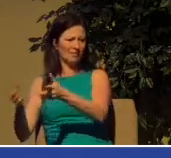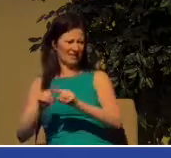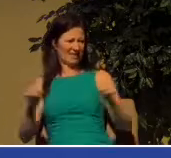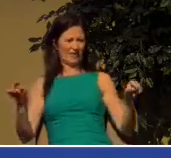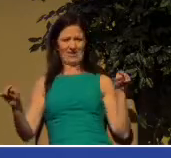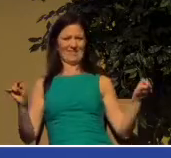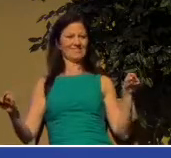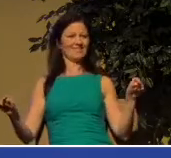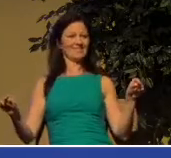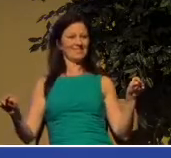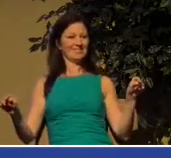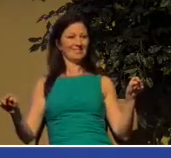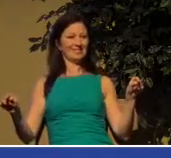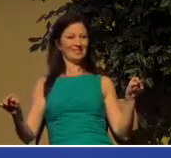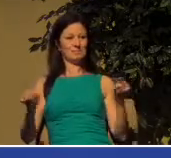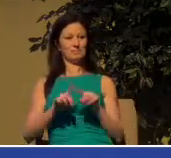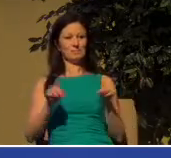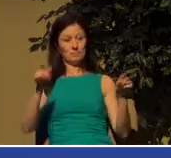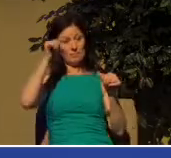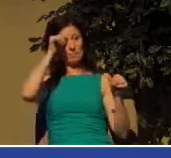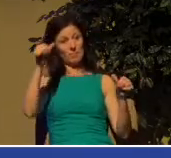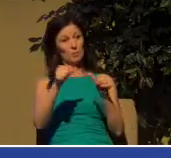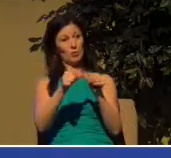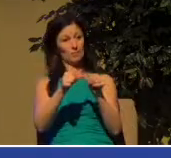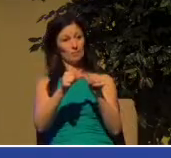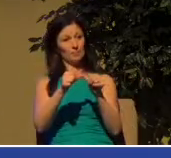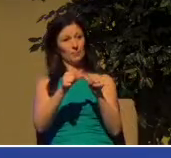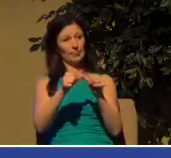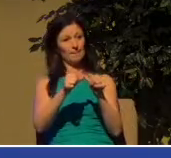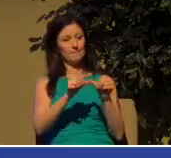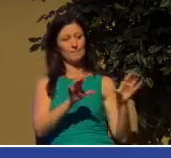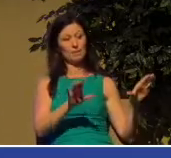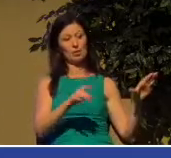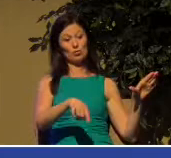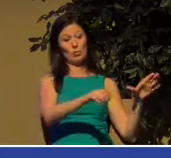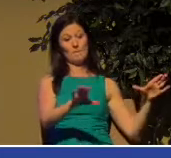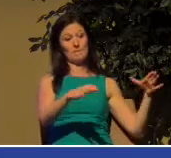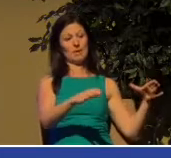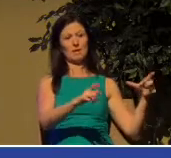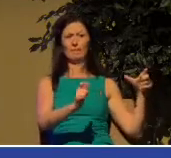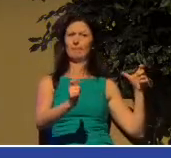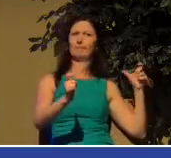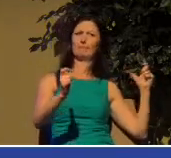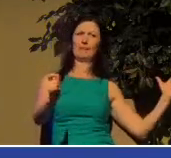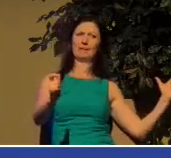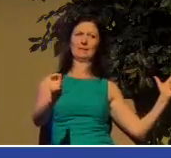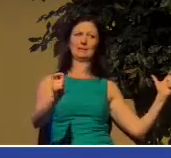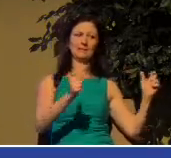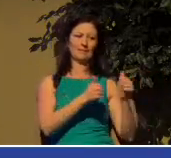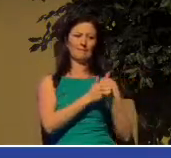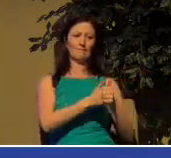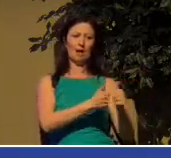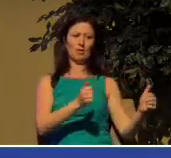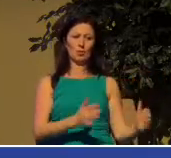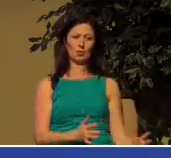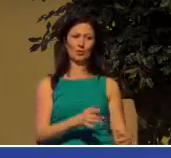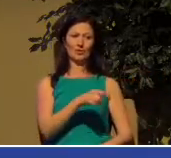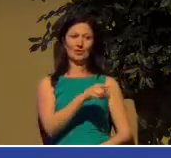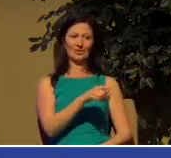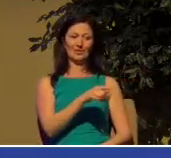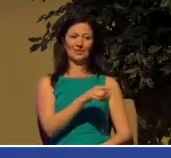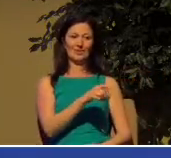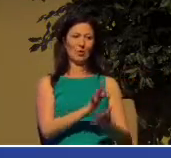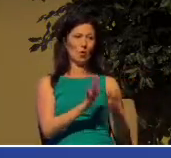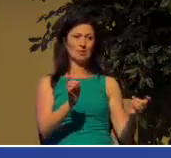got to remember that, first of all, this crowd of disciples was huge. And secondly,